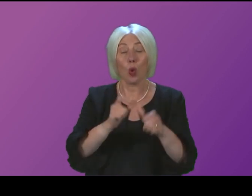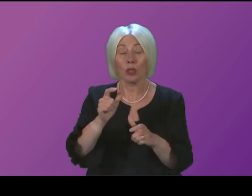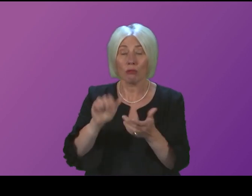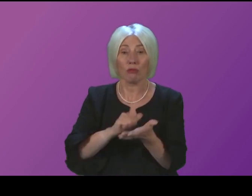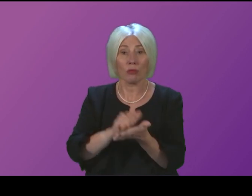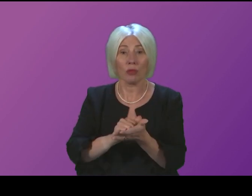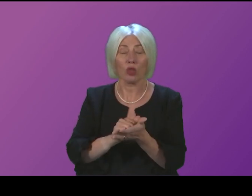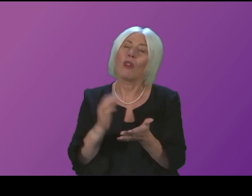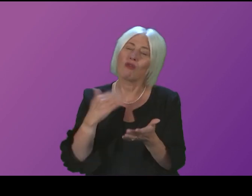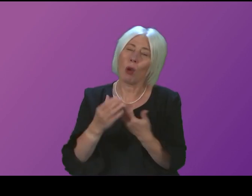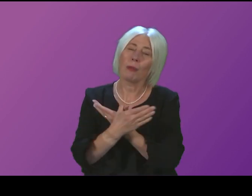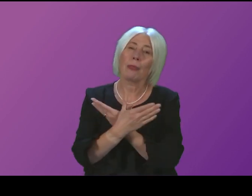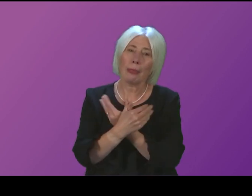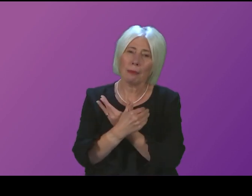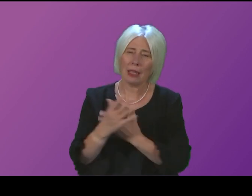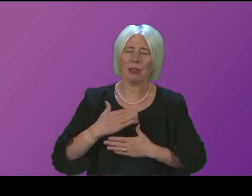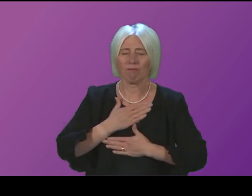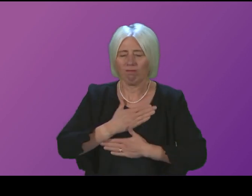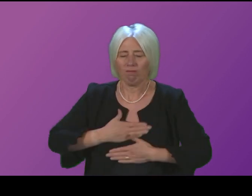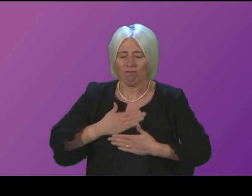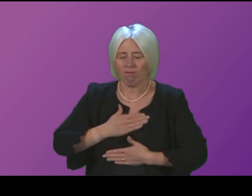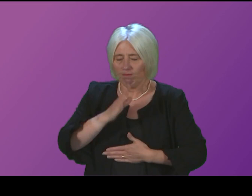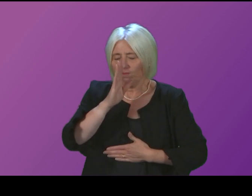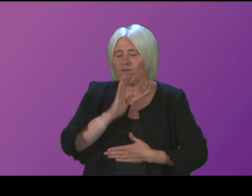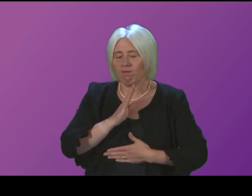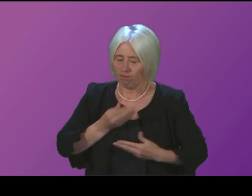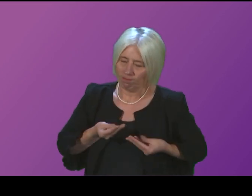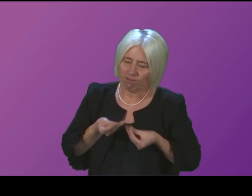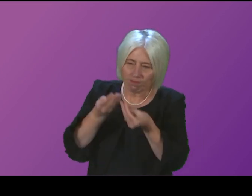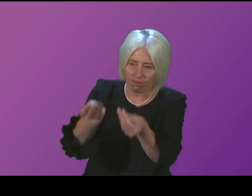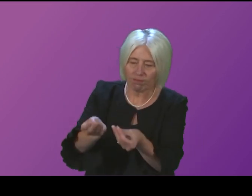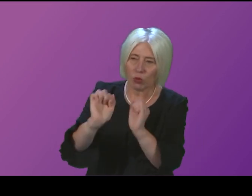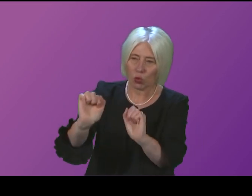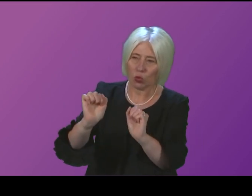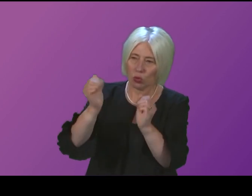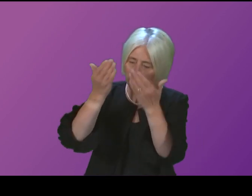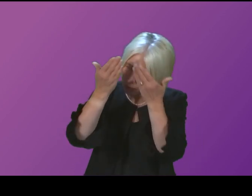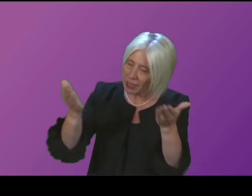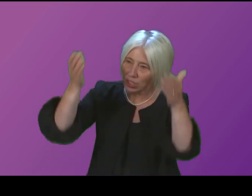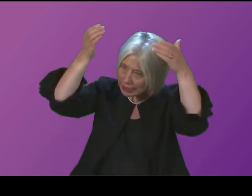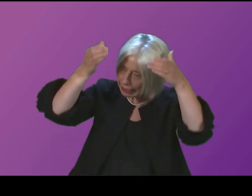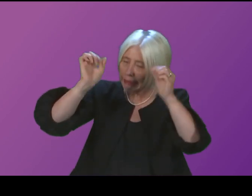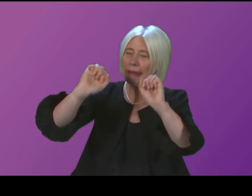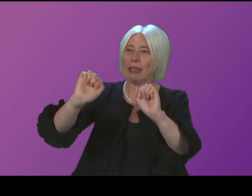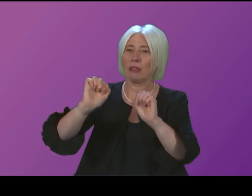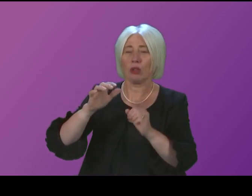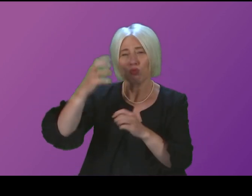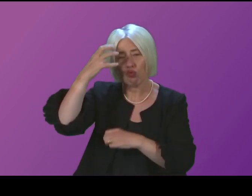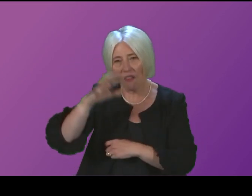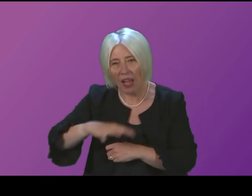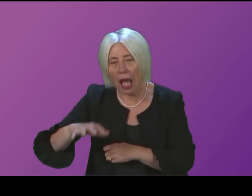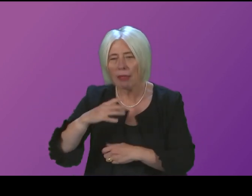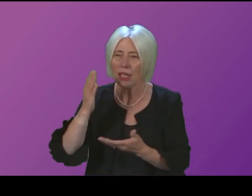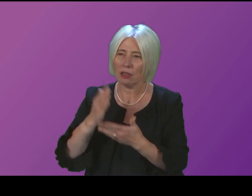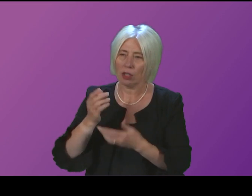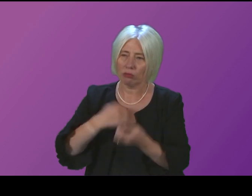of the Scottish Liberal Democrats, I express our deepest condolences to His Majesty the King, to the Royal Family, and affirm our allegiance to